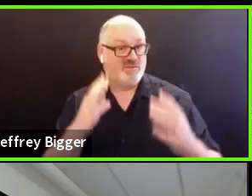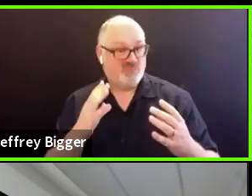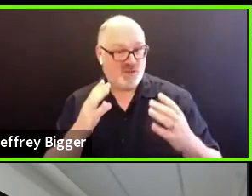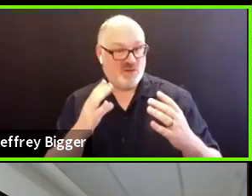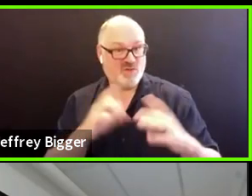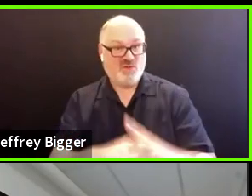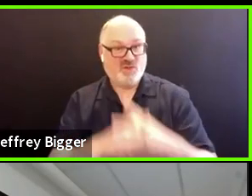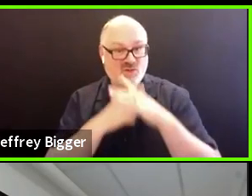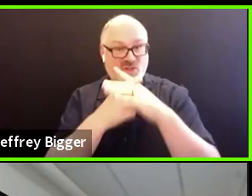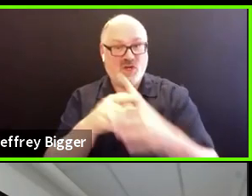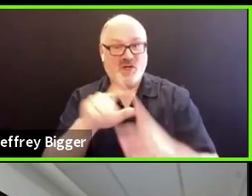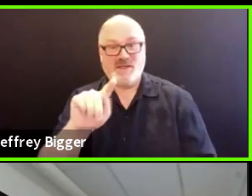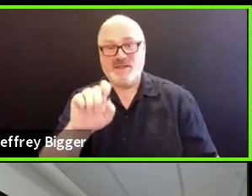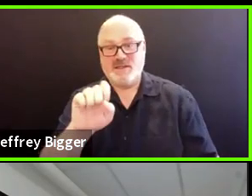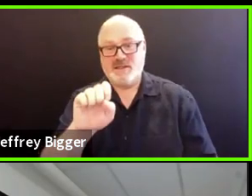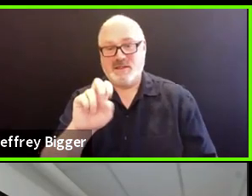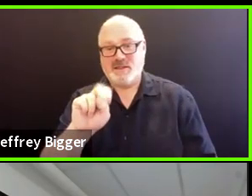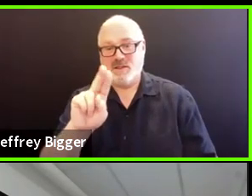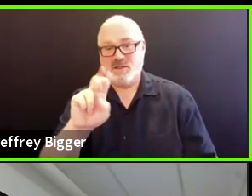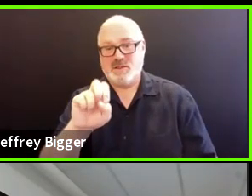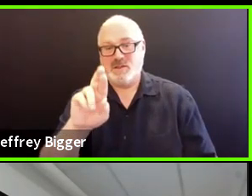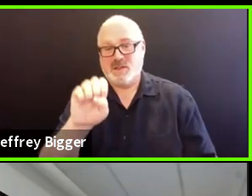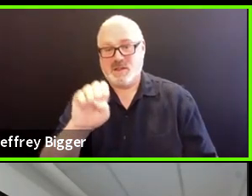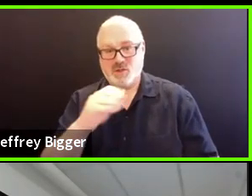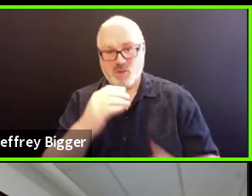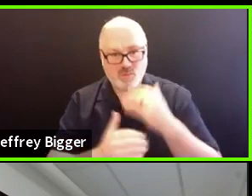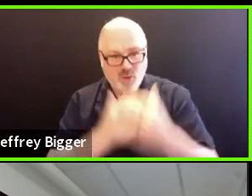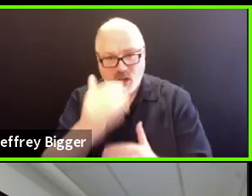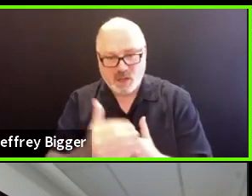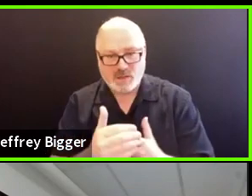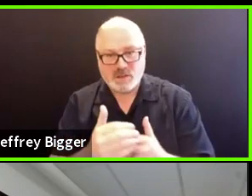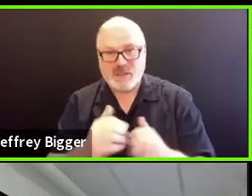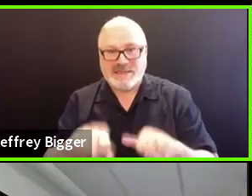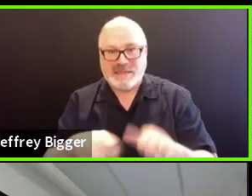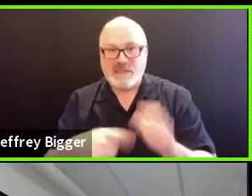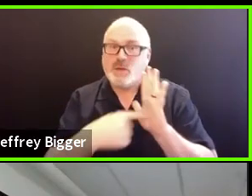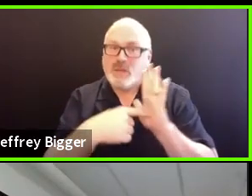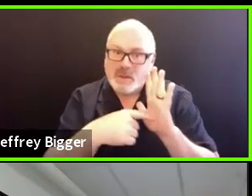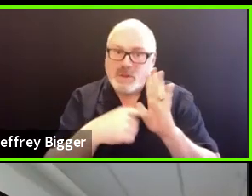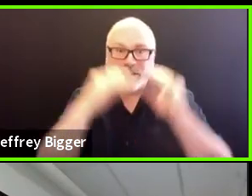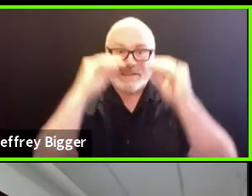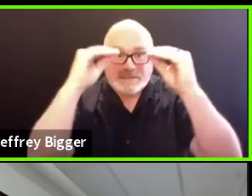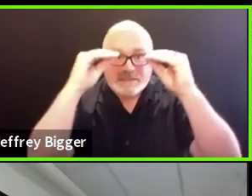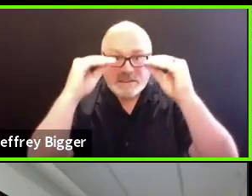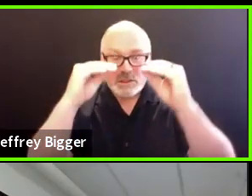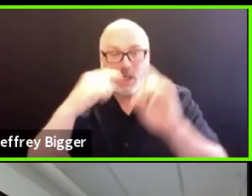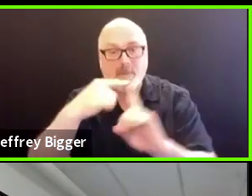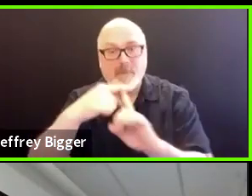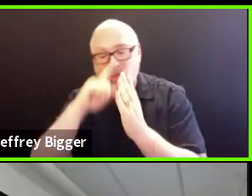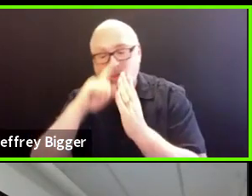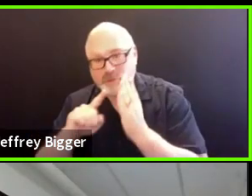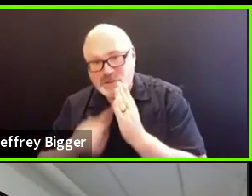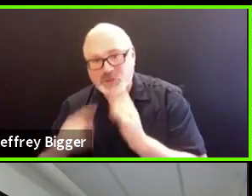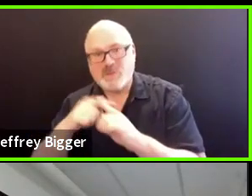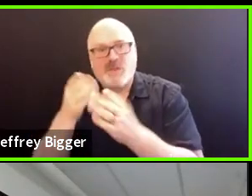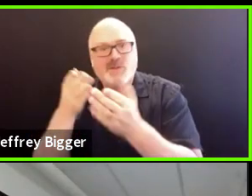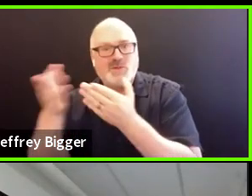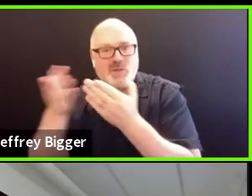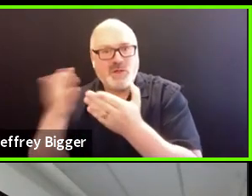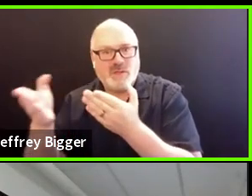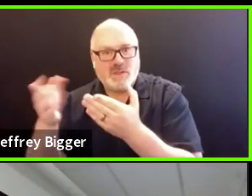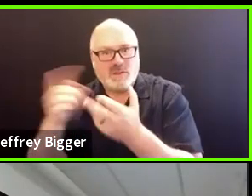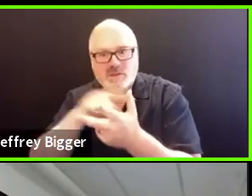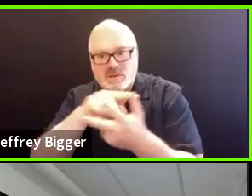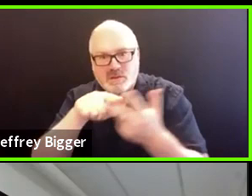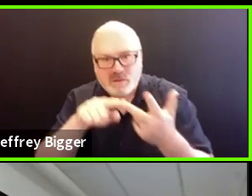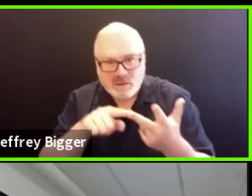process, who have to both demonstrate teaching and research and service and pick